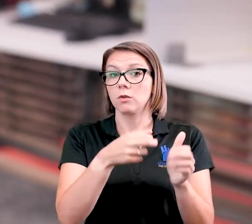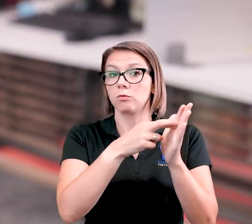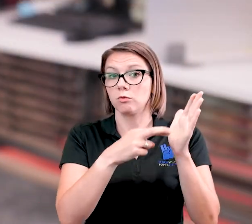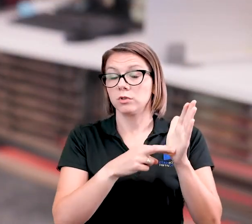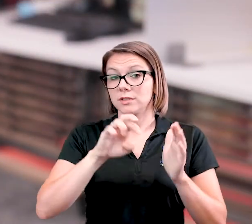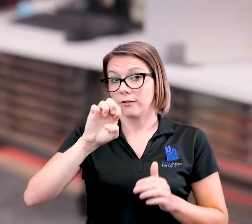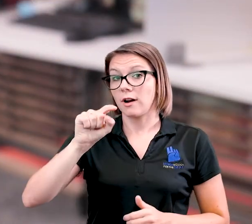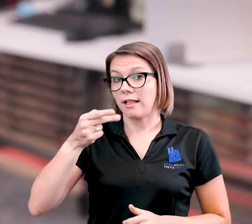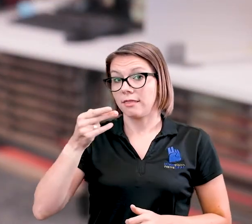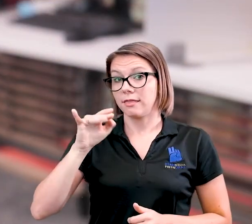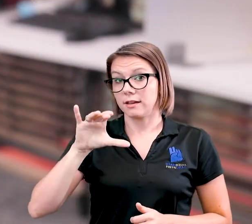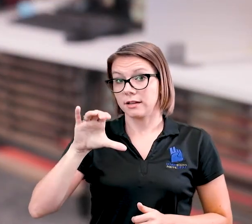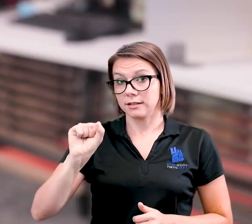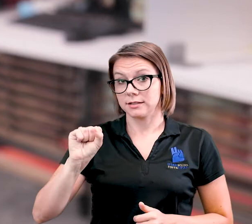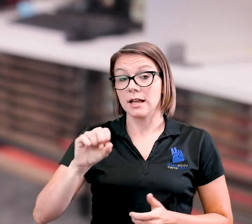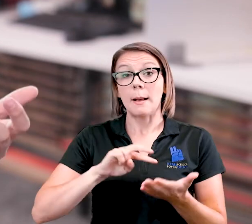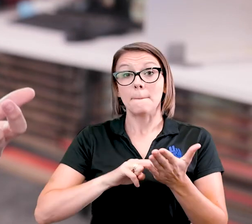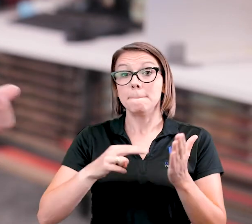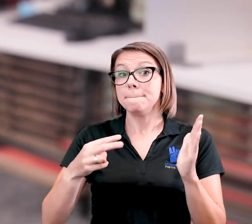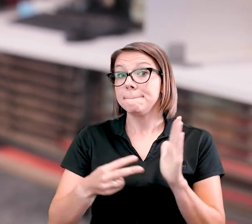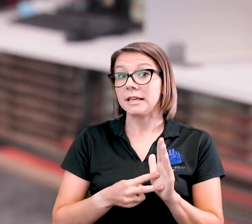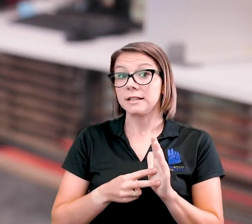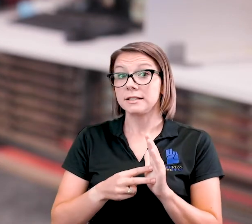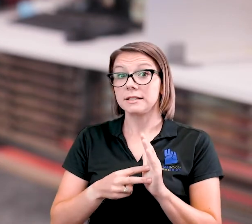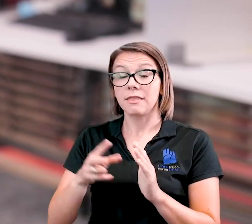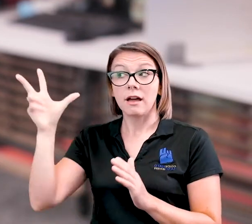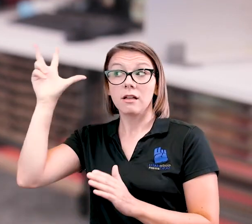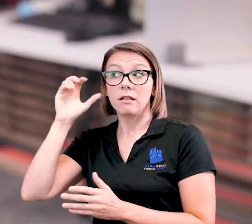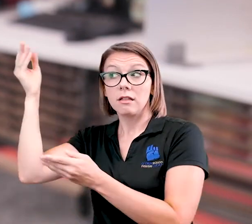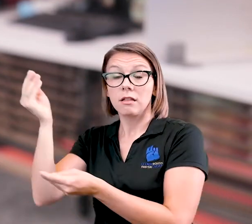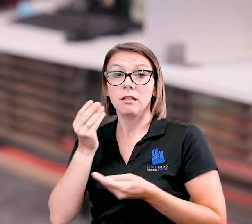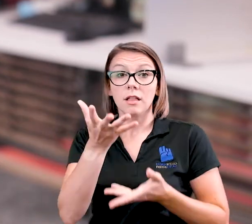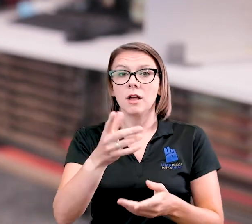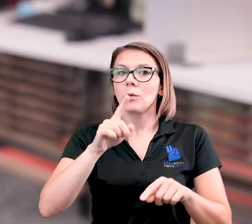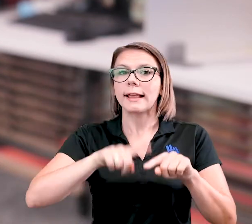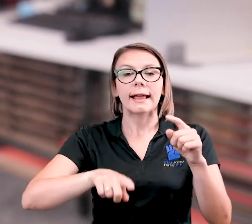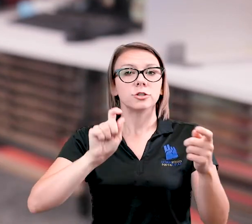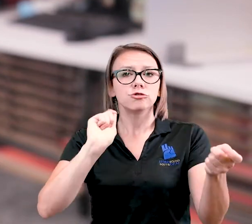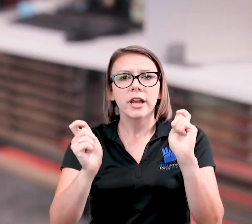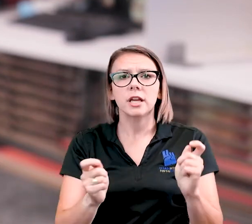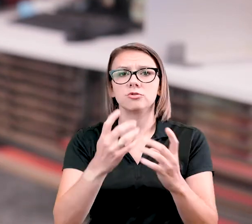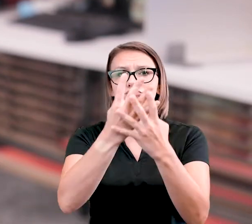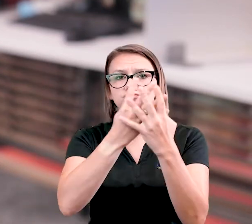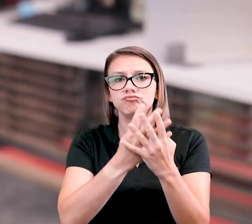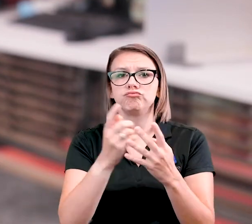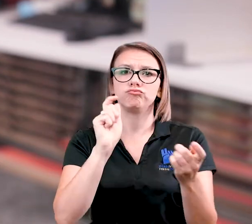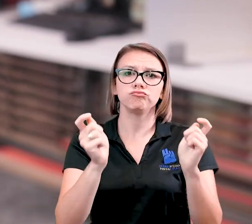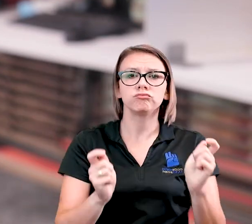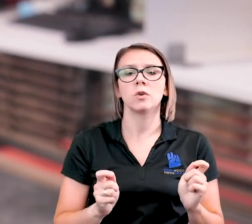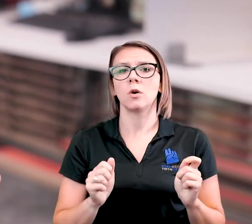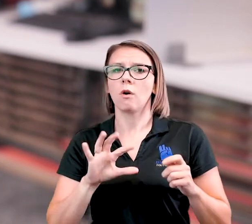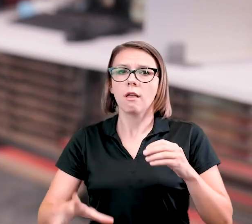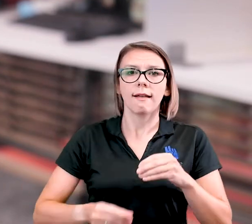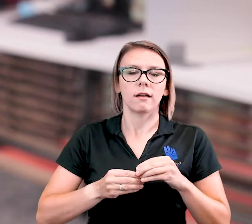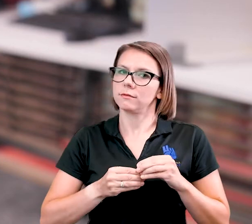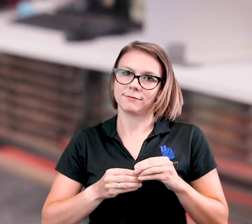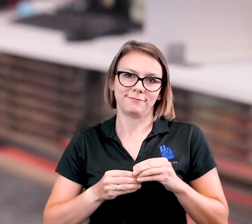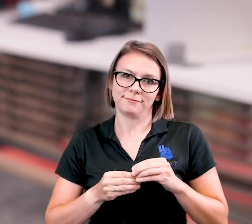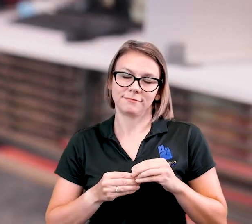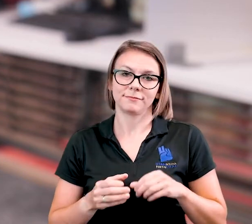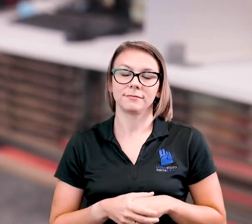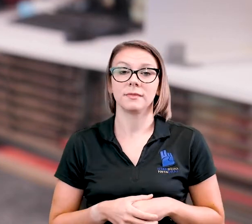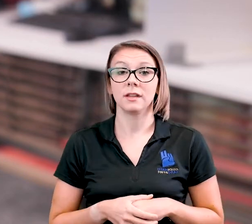ethics, and we're ethically bound to not omit or add information in any interpretation we're given. There are a lot of times in